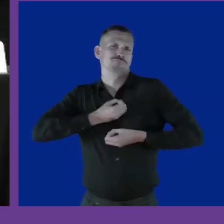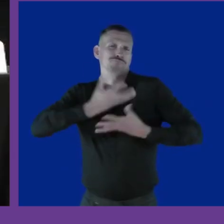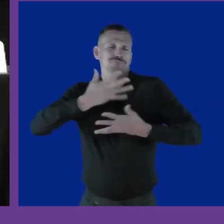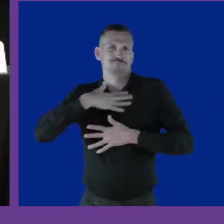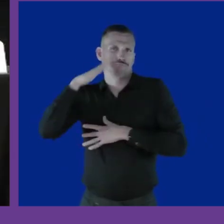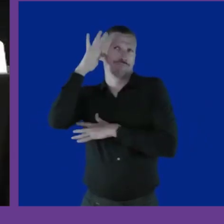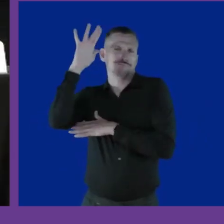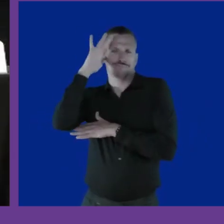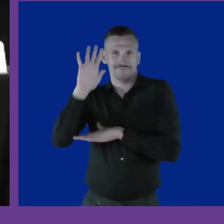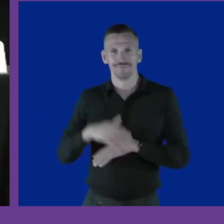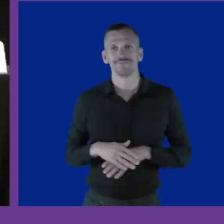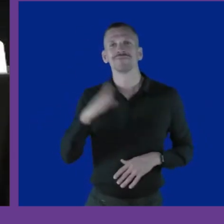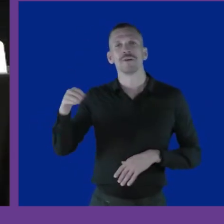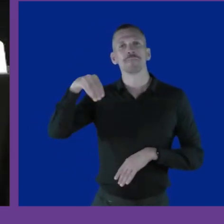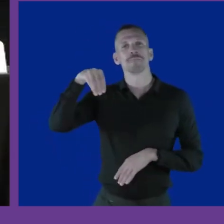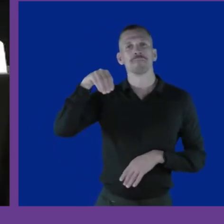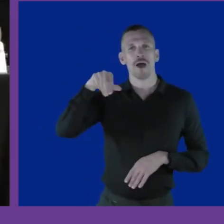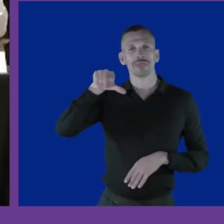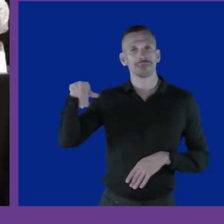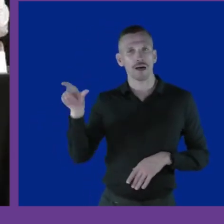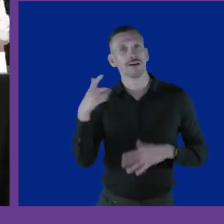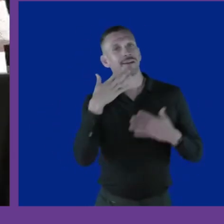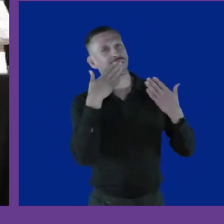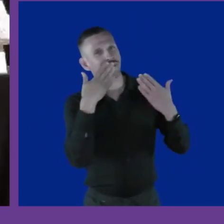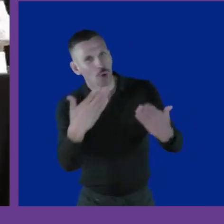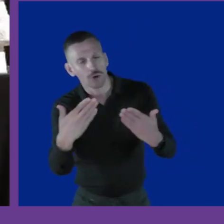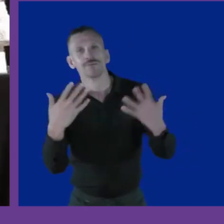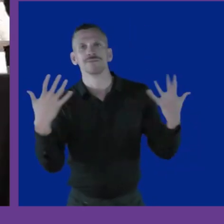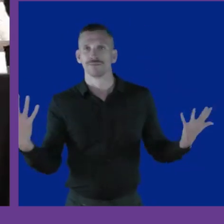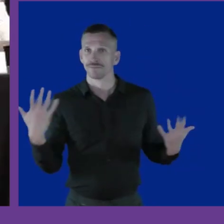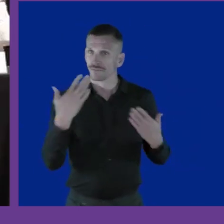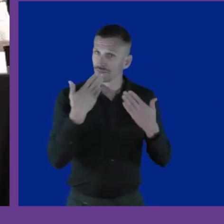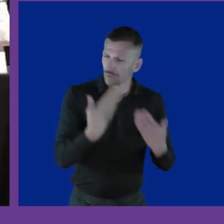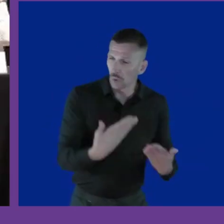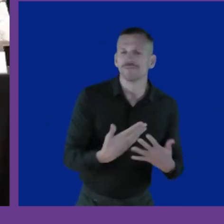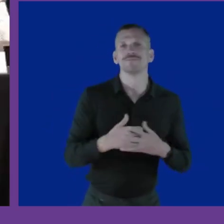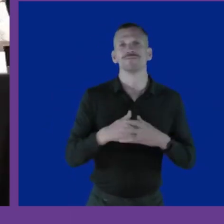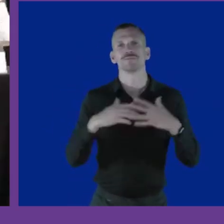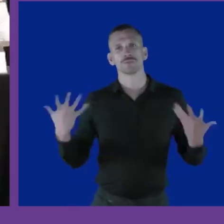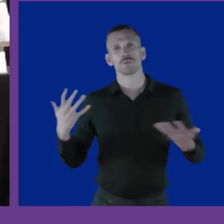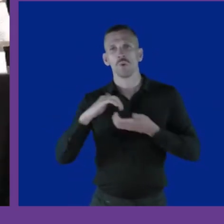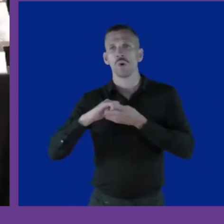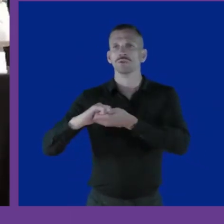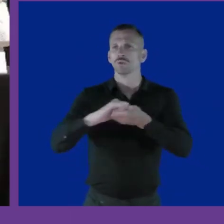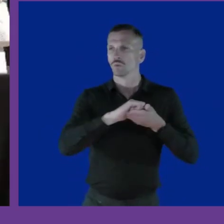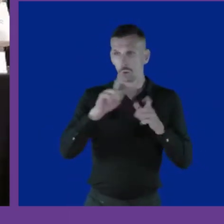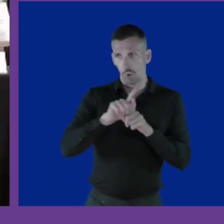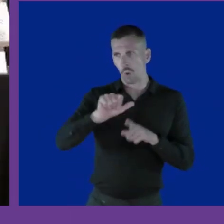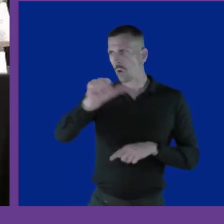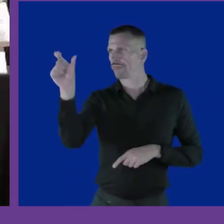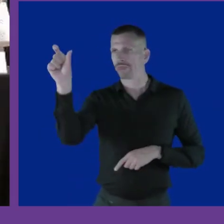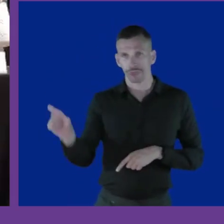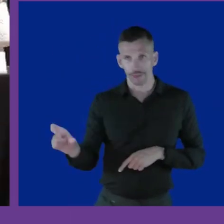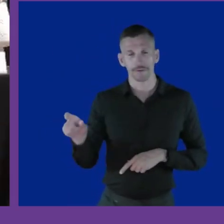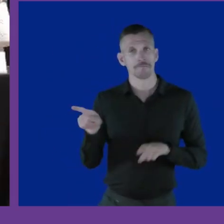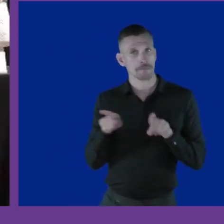Thank you very much. Good morning, Manuel Pereira from AVH too. So as Mark said,